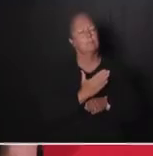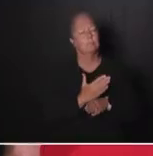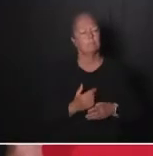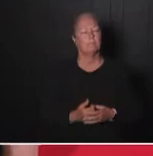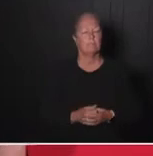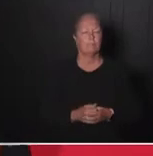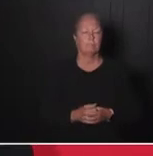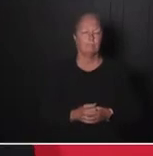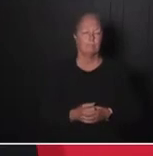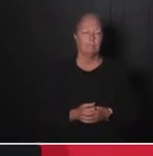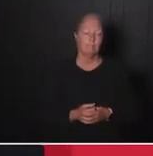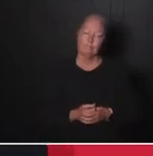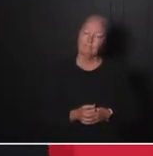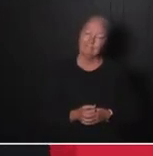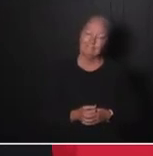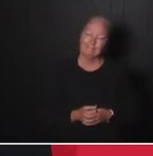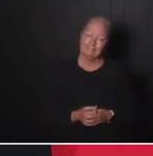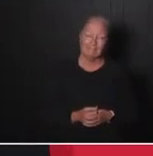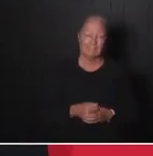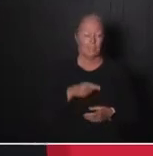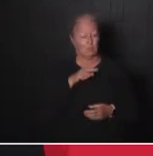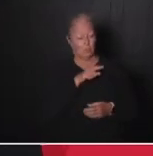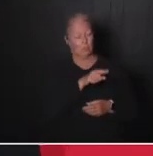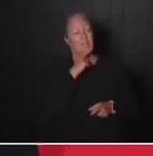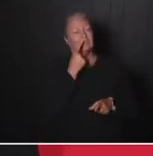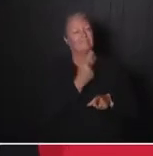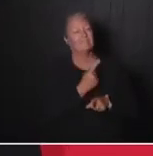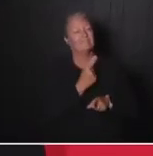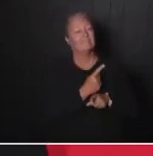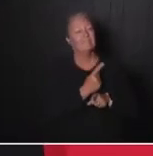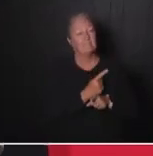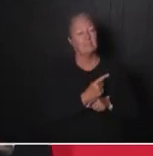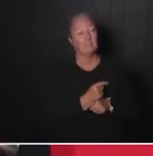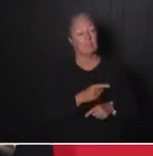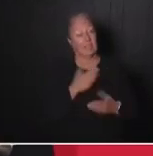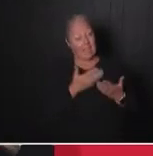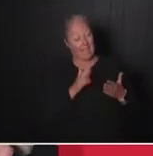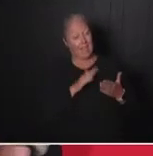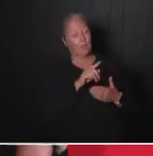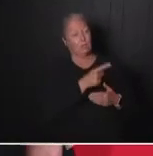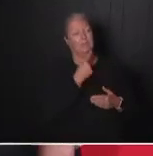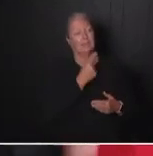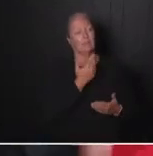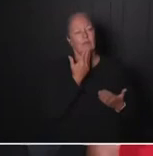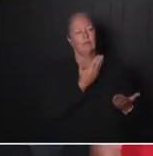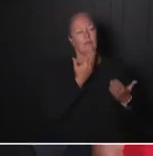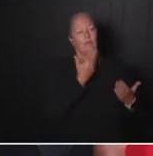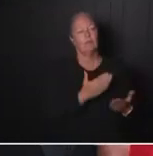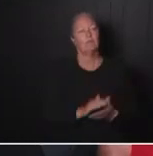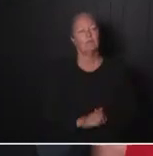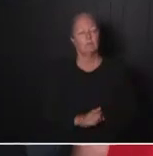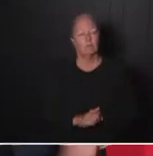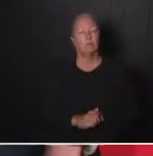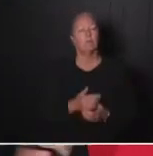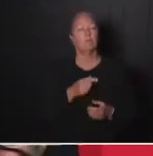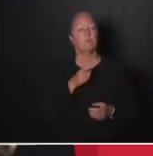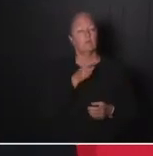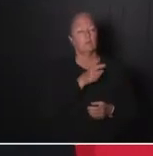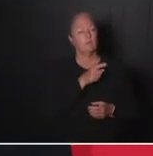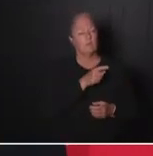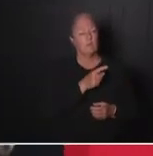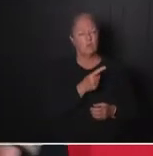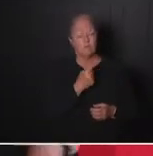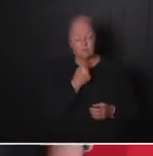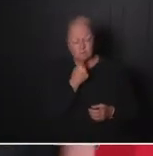Again, it's in every sentence you speak, it's in the way that you speak it. Thank you. You express it so